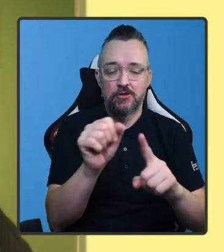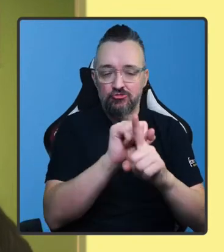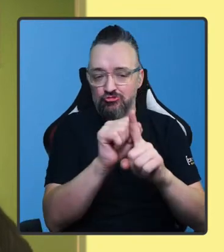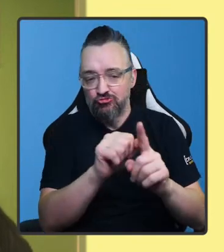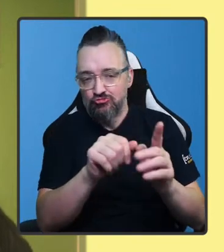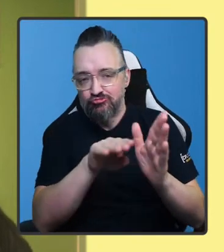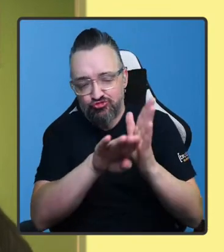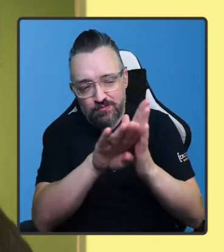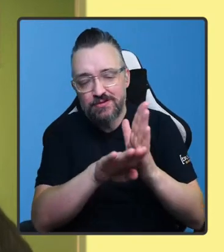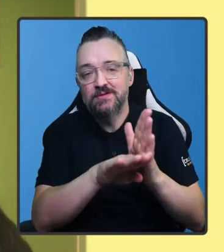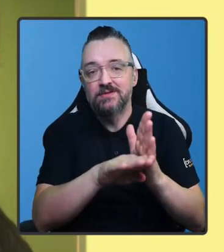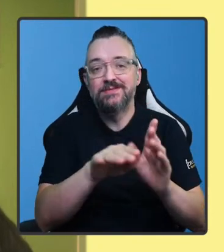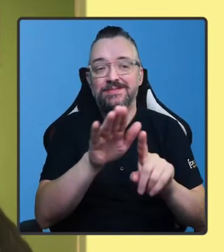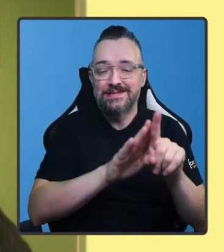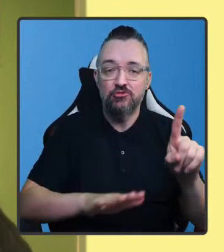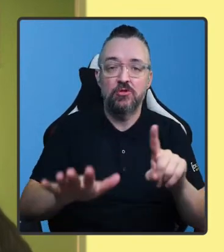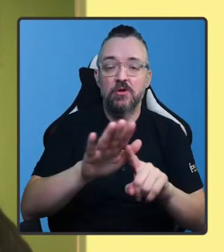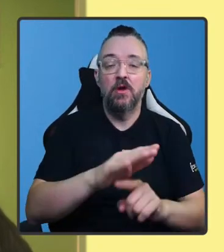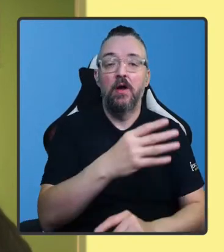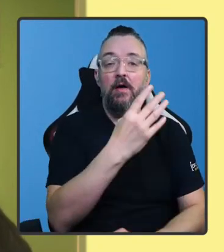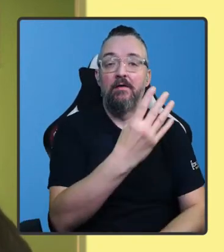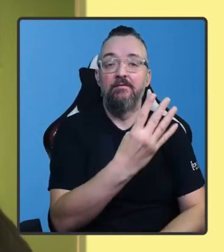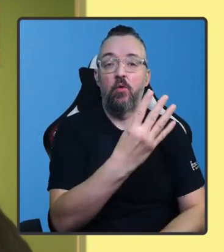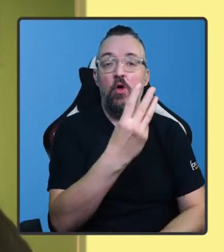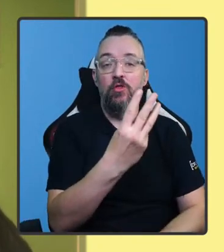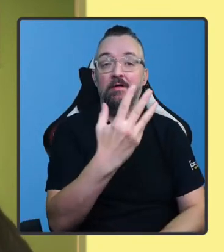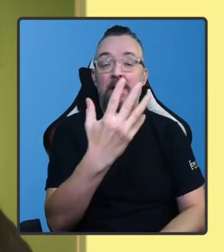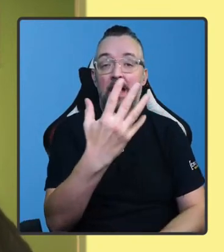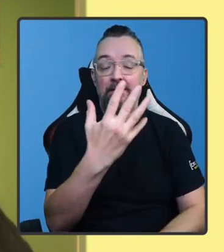Nation, with 435 votes